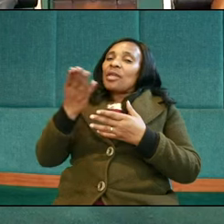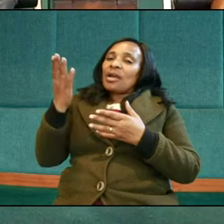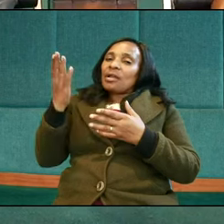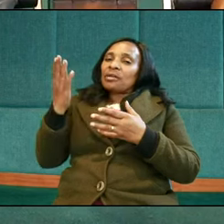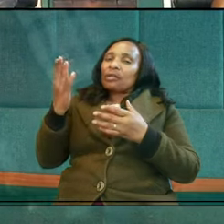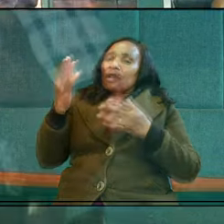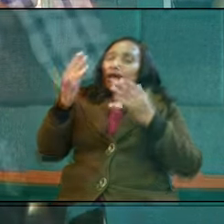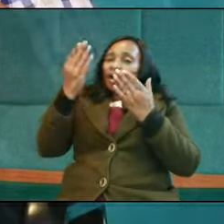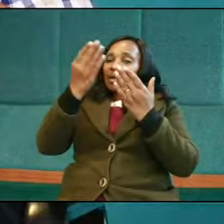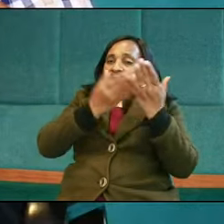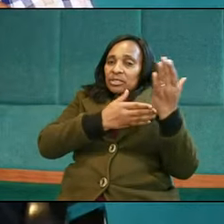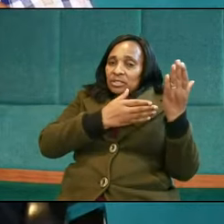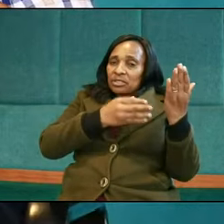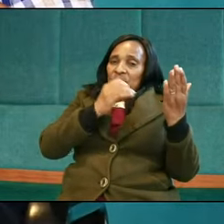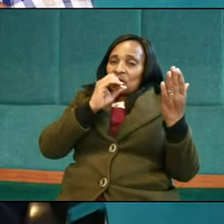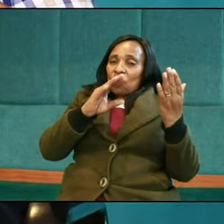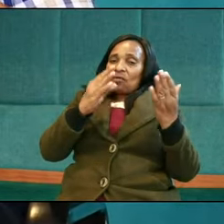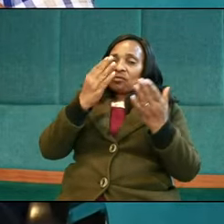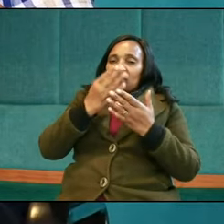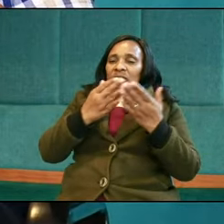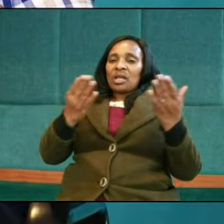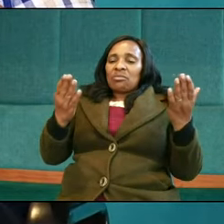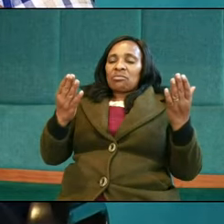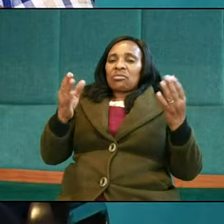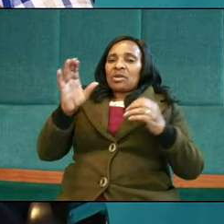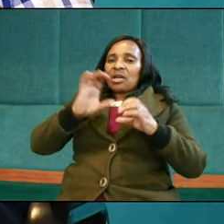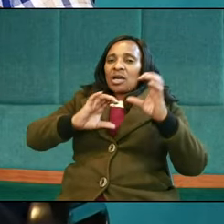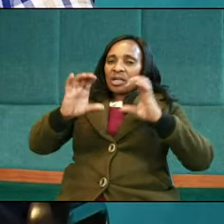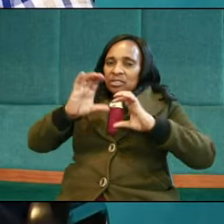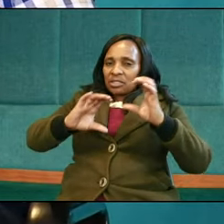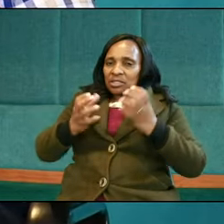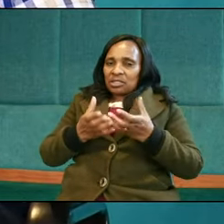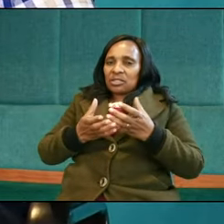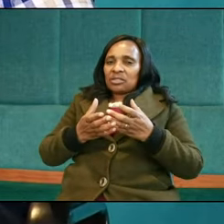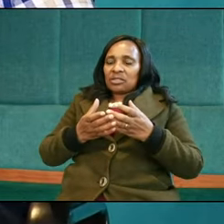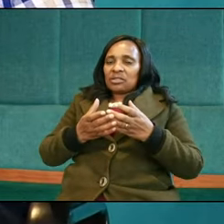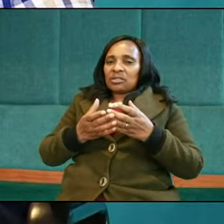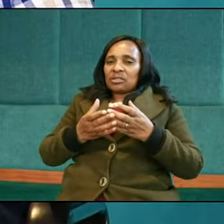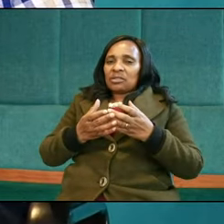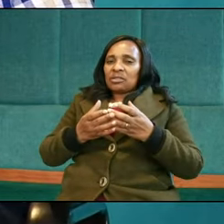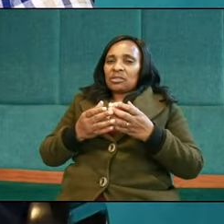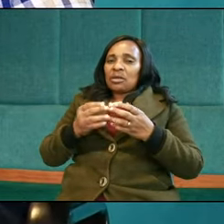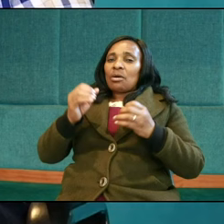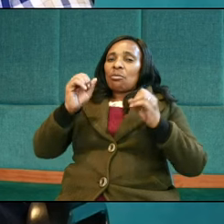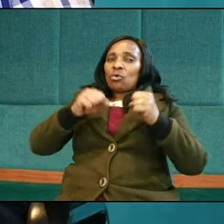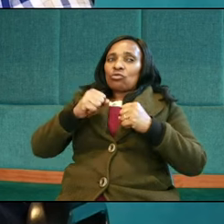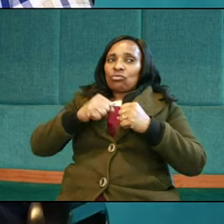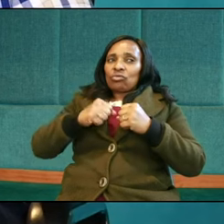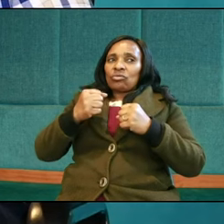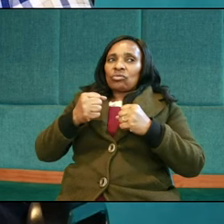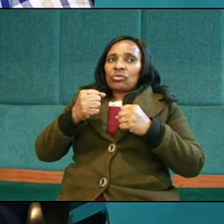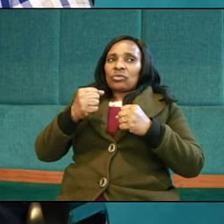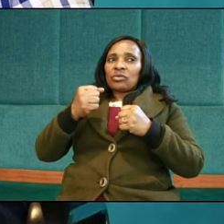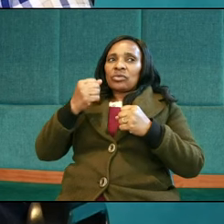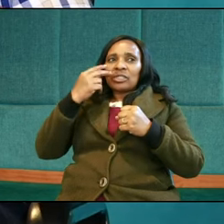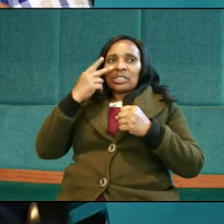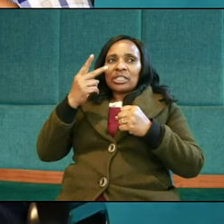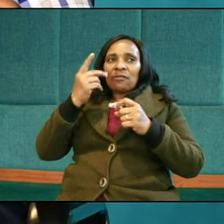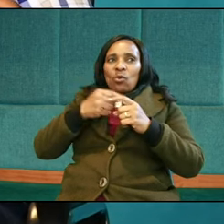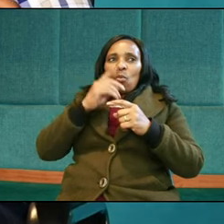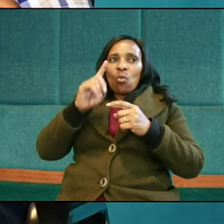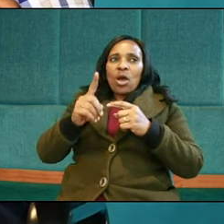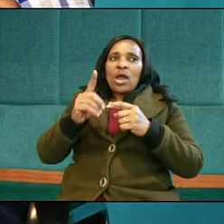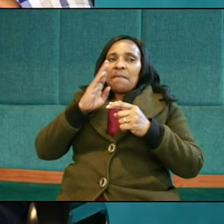there's a list of certain characteristics that we should rank from one being